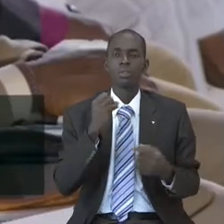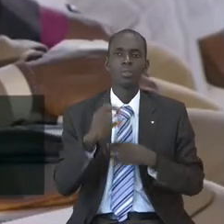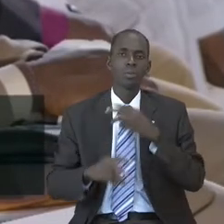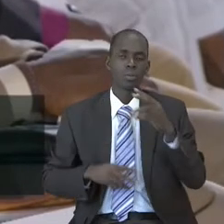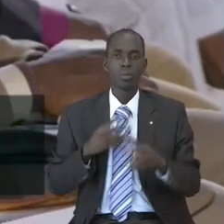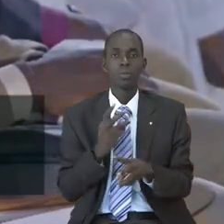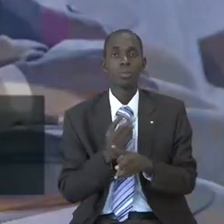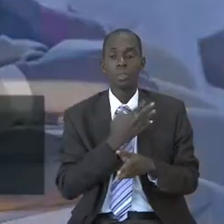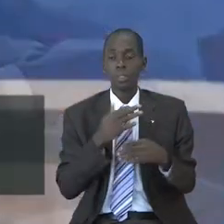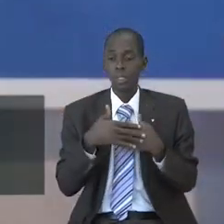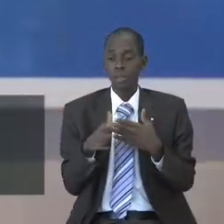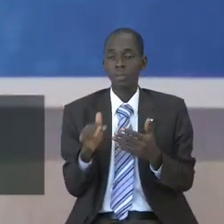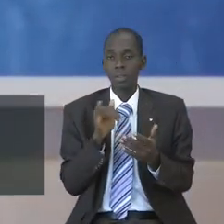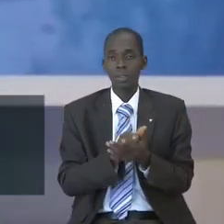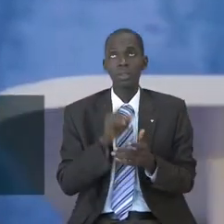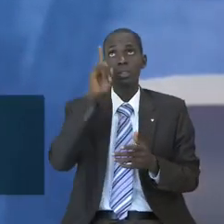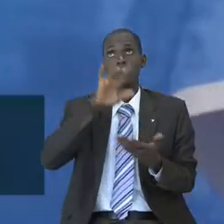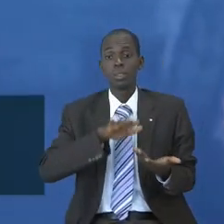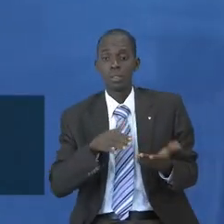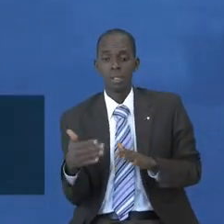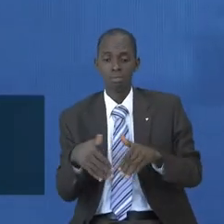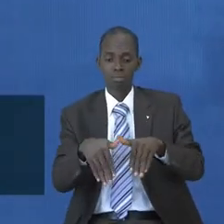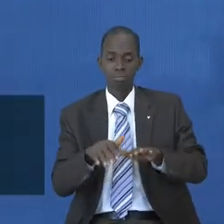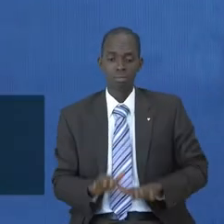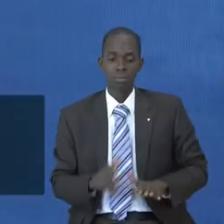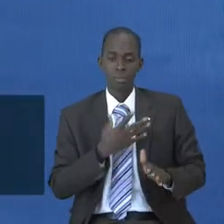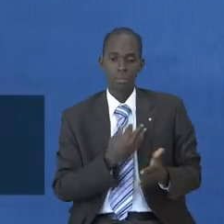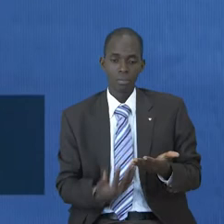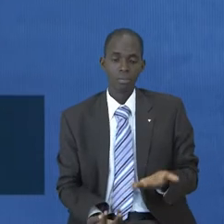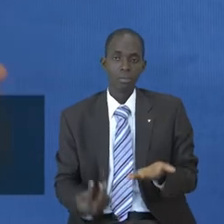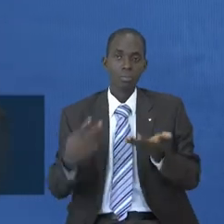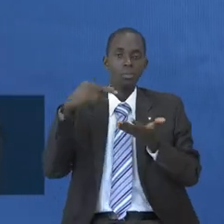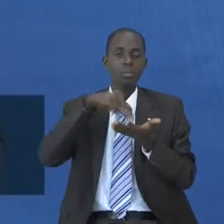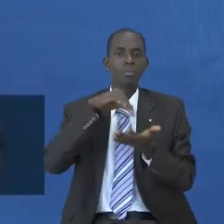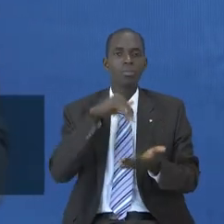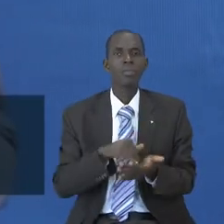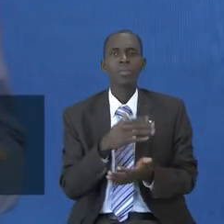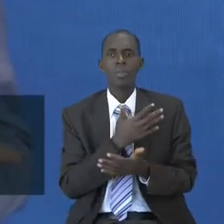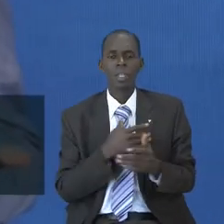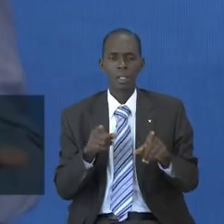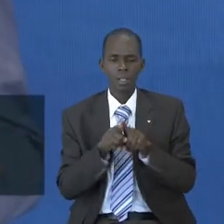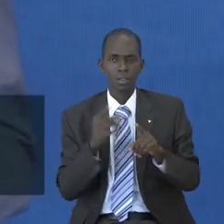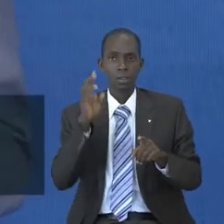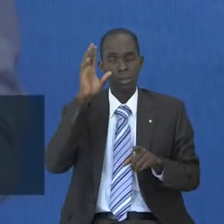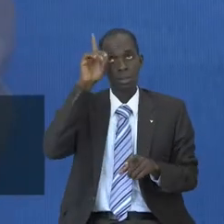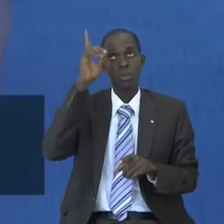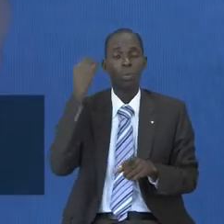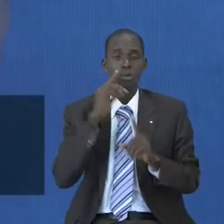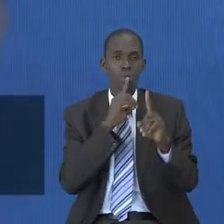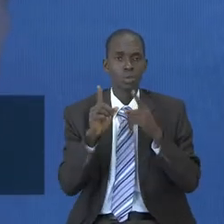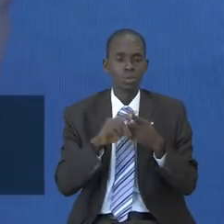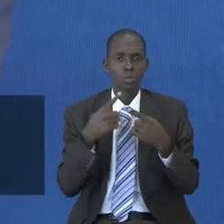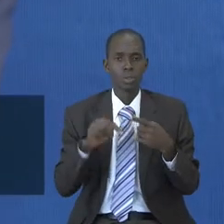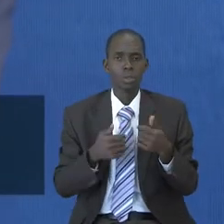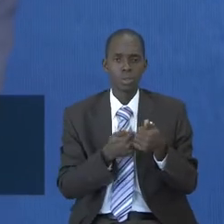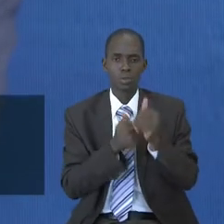after that, after he died, he was buried and he rose again. And while talking to his own disciples, then